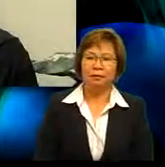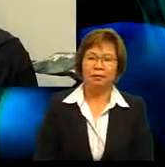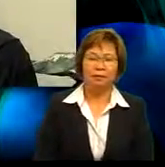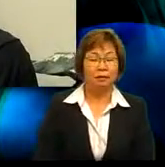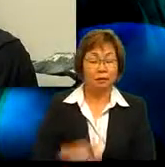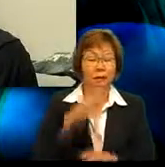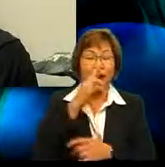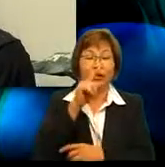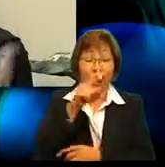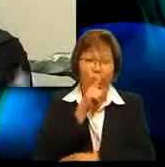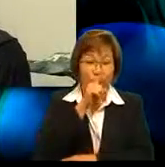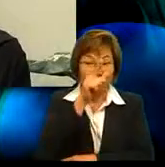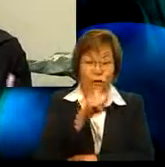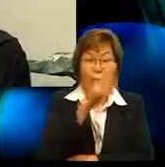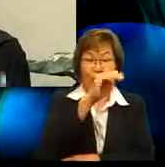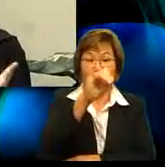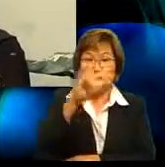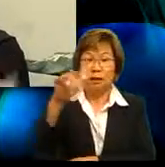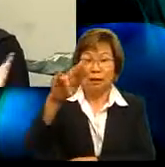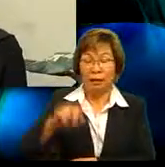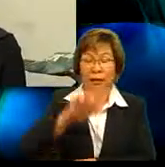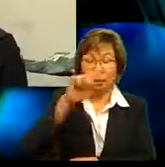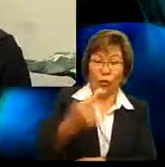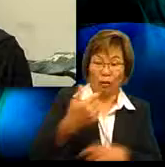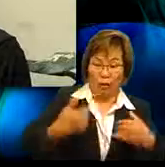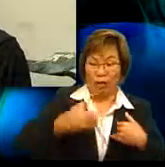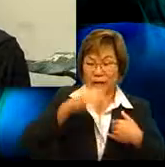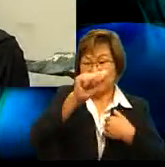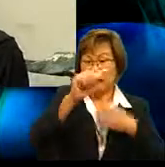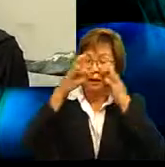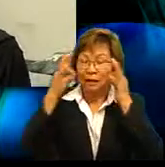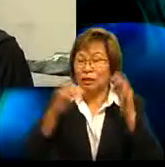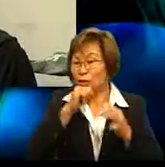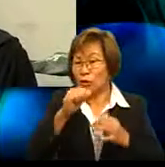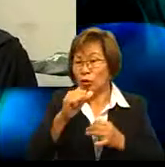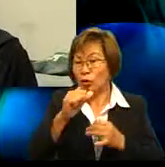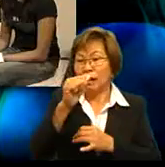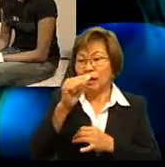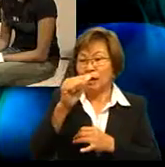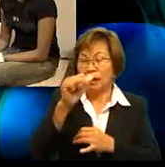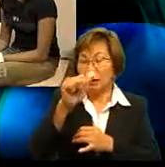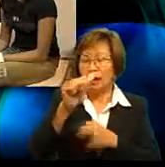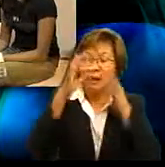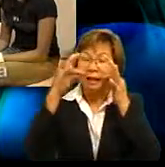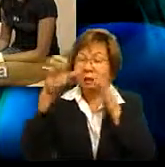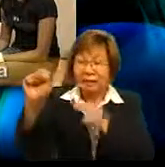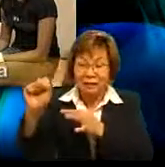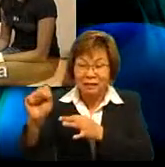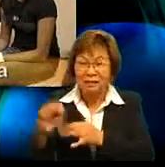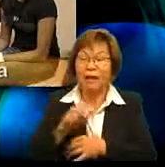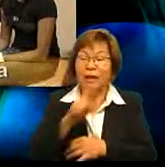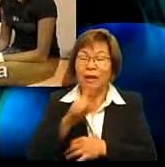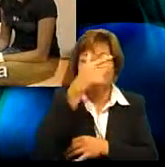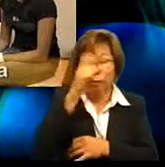Are you sure, Muna? Mailing only has a kitten and not a kittens? Yes, I'm sure,